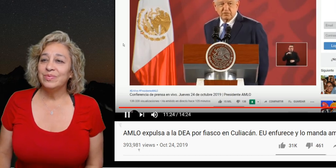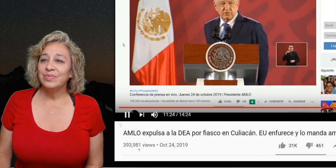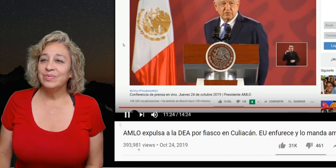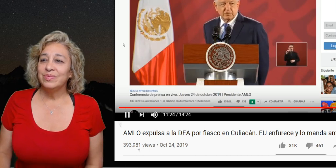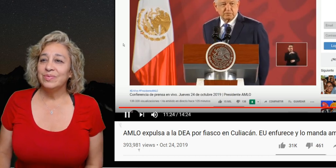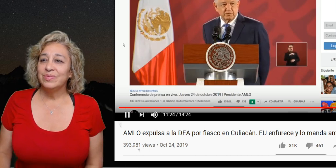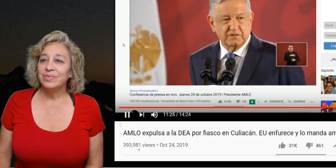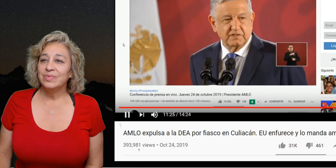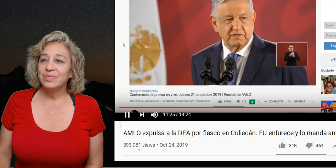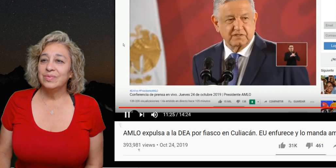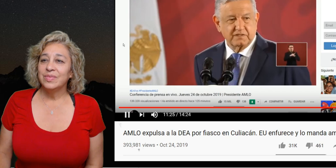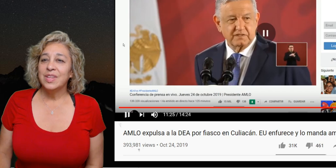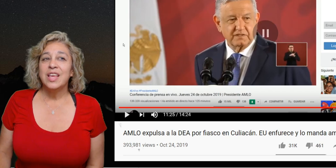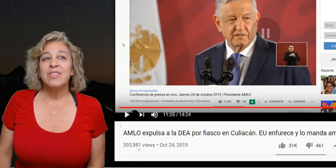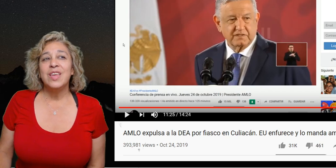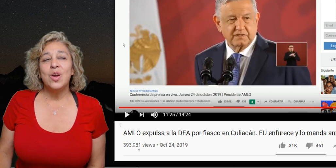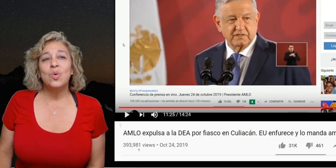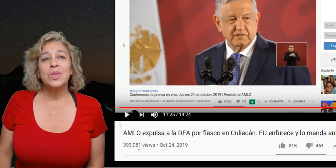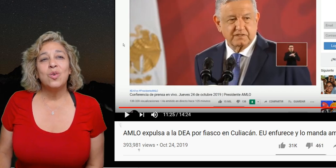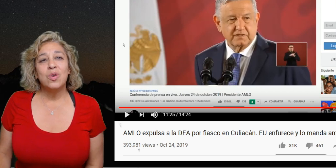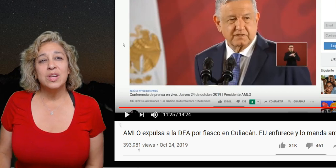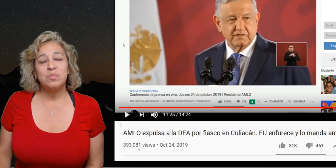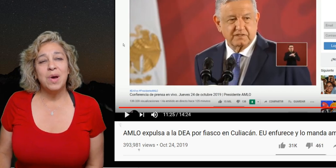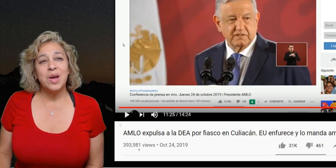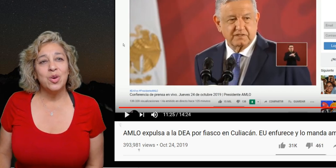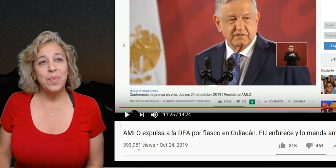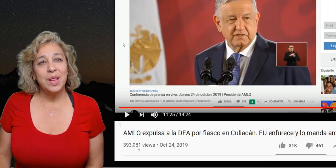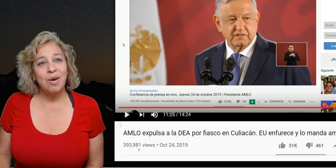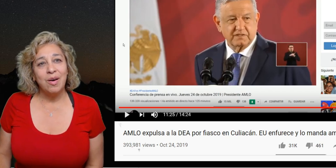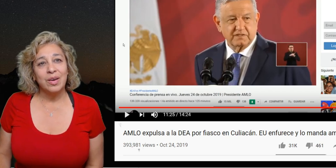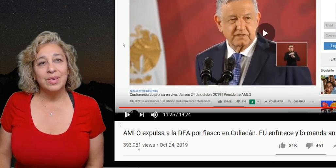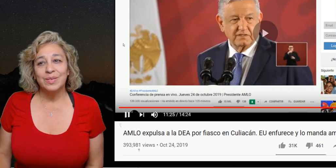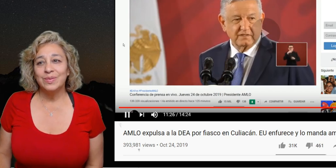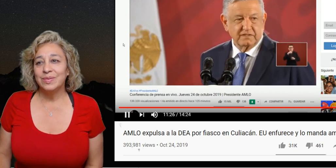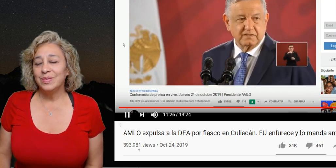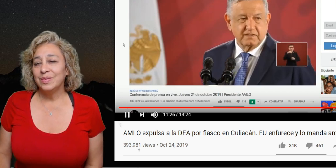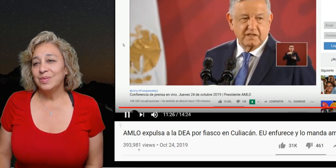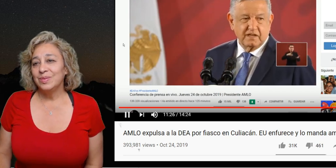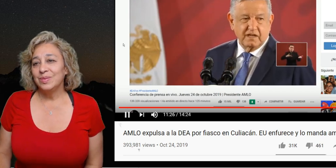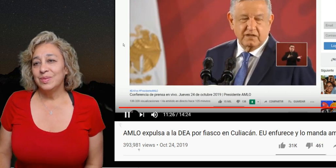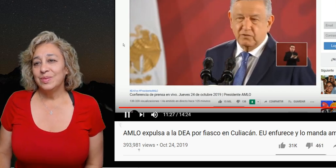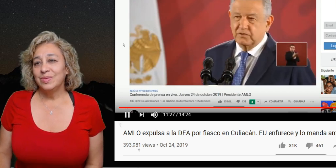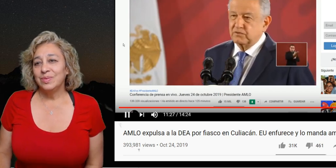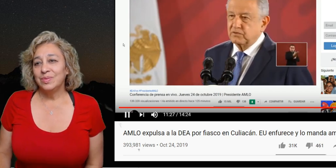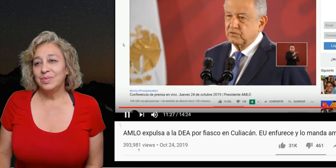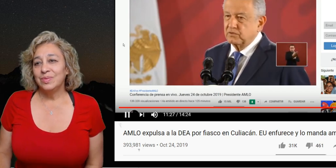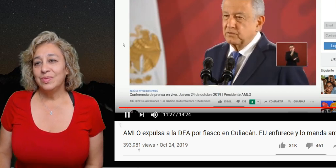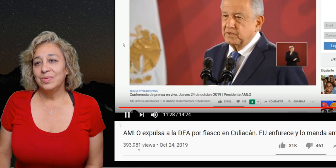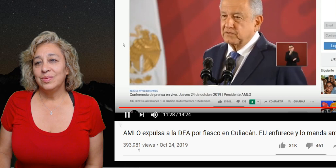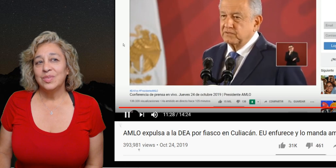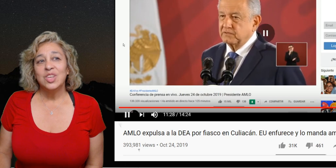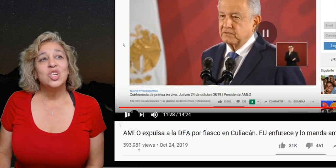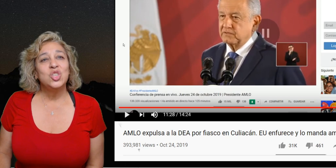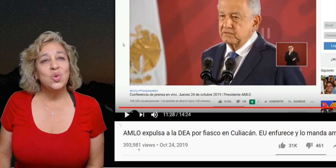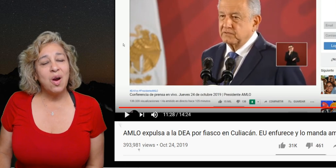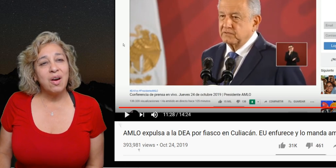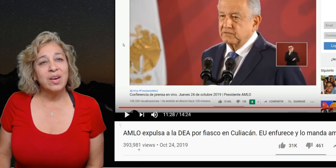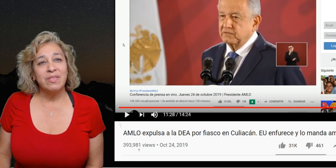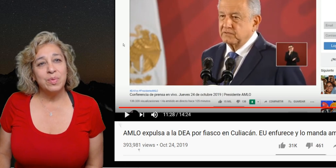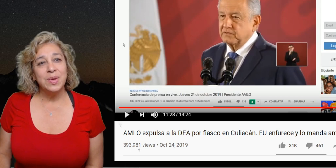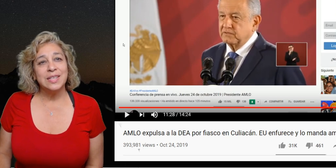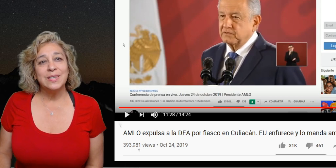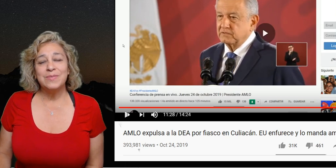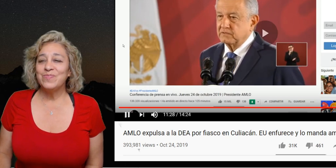que solo corresponden, that only correspond or belong a nuestro gobierno. To